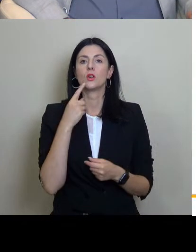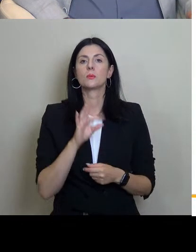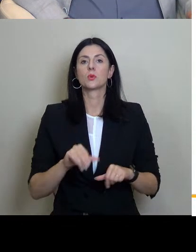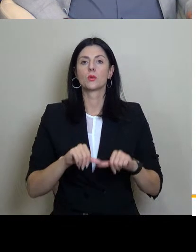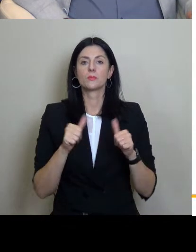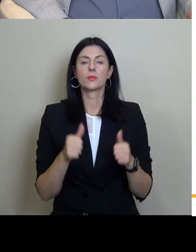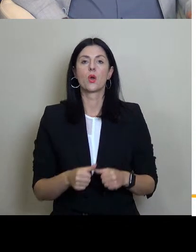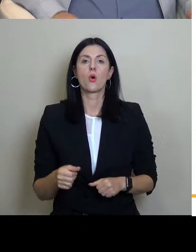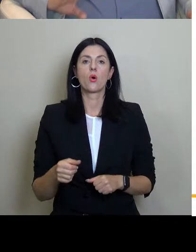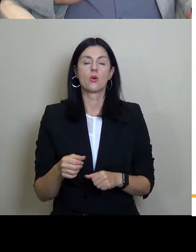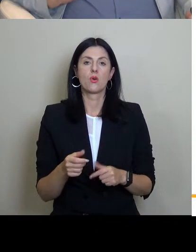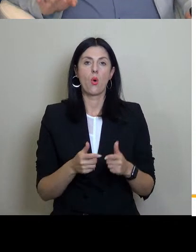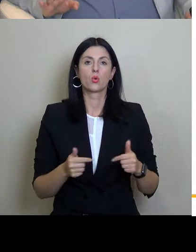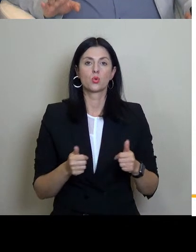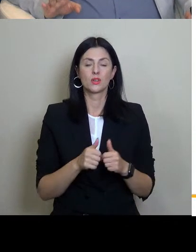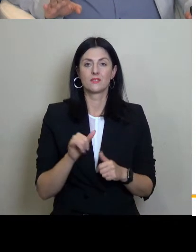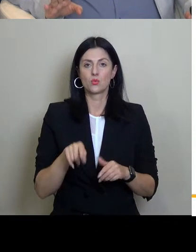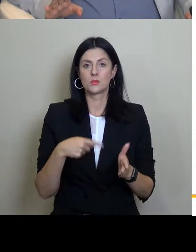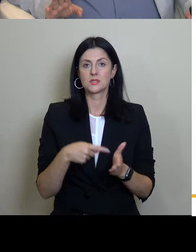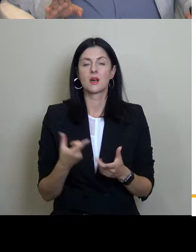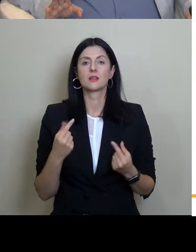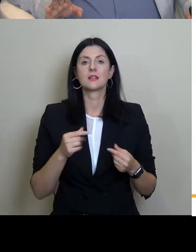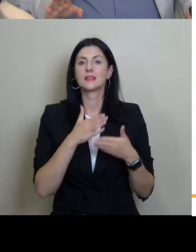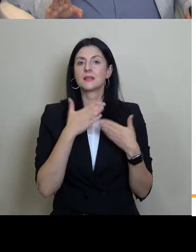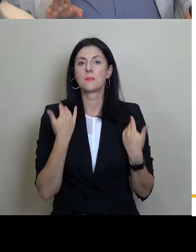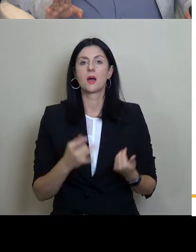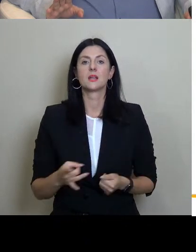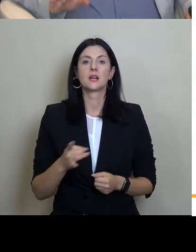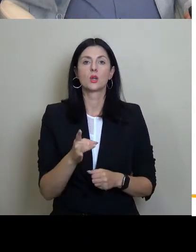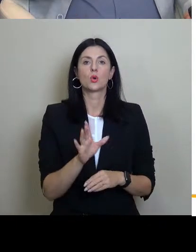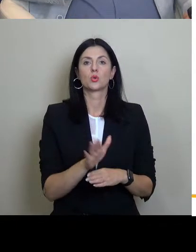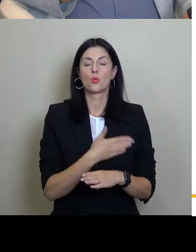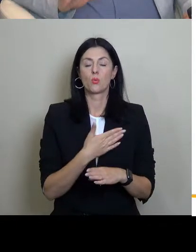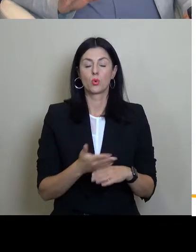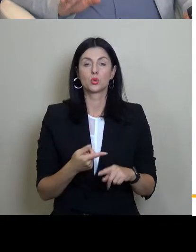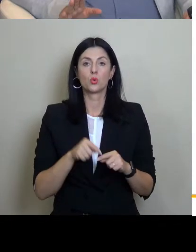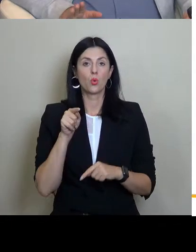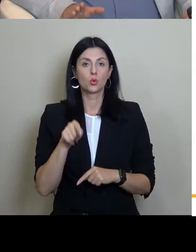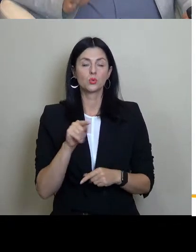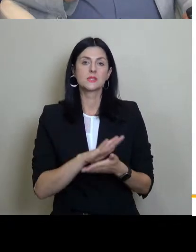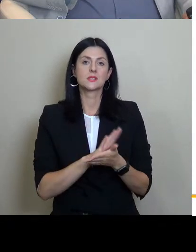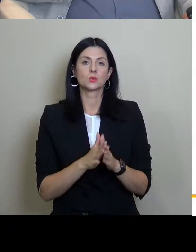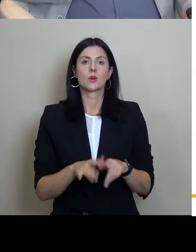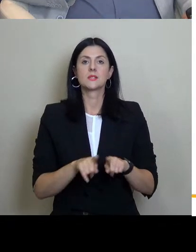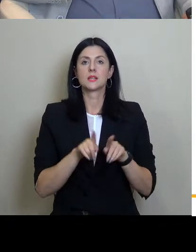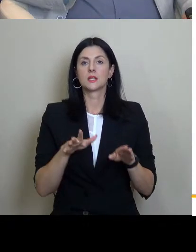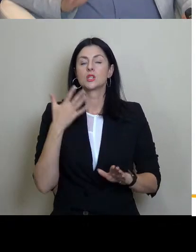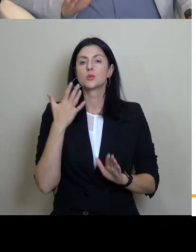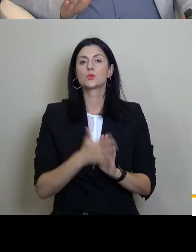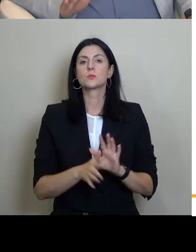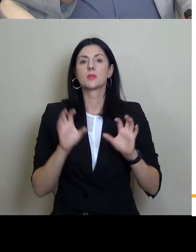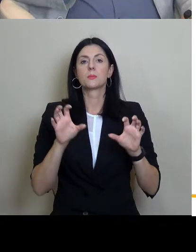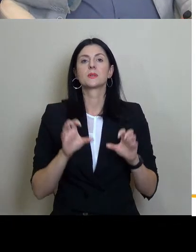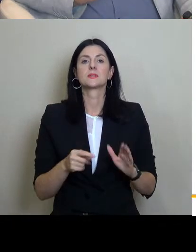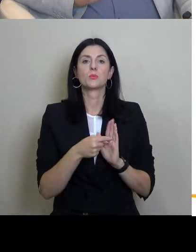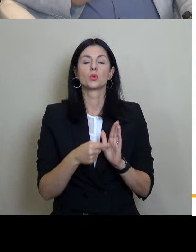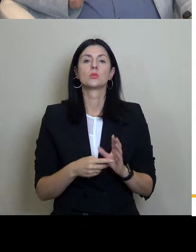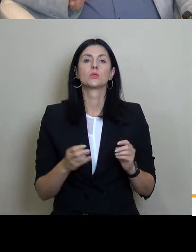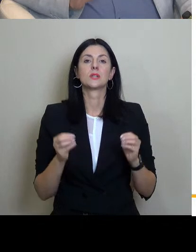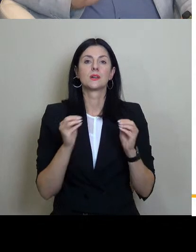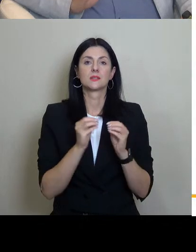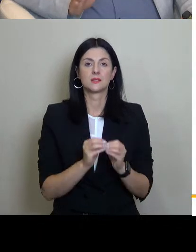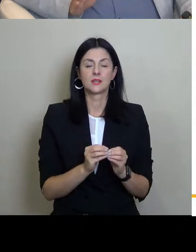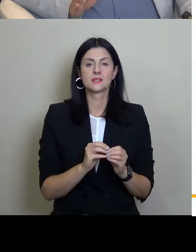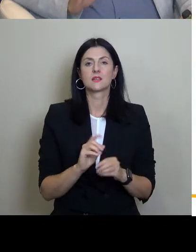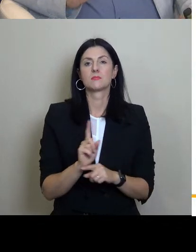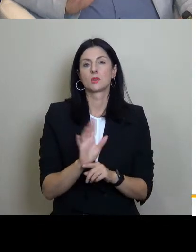about forming the constituencies in the cities without rayons, the situation is quite understandable. The principle of